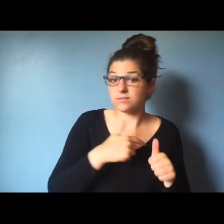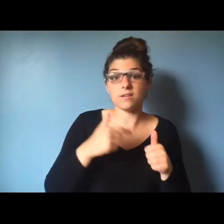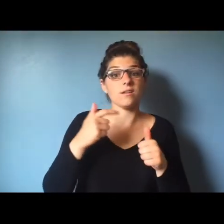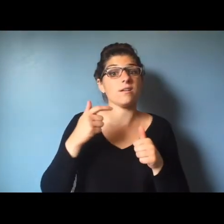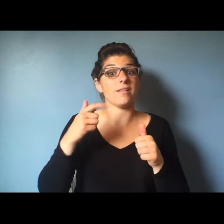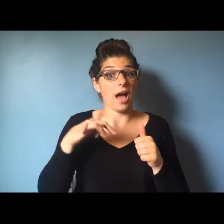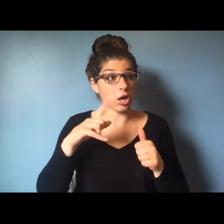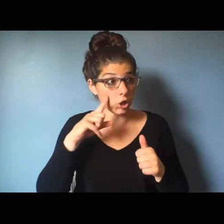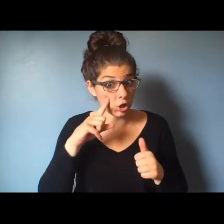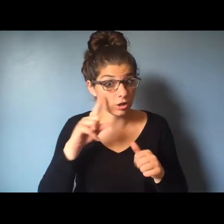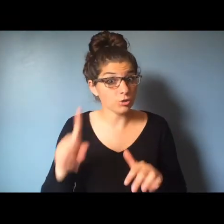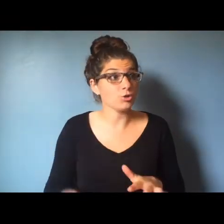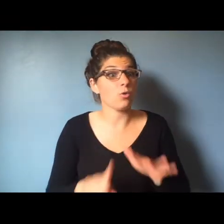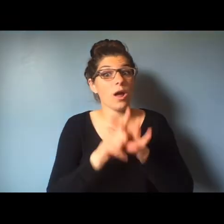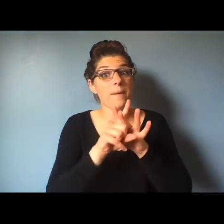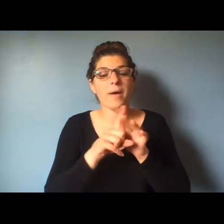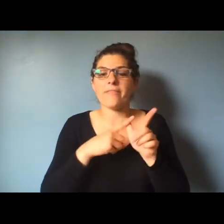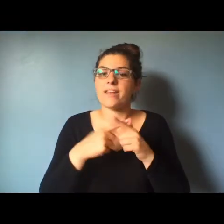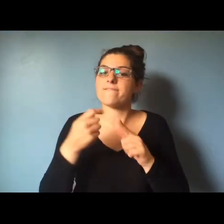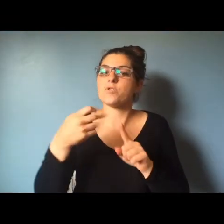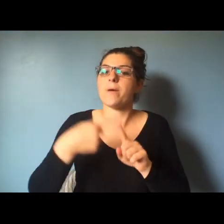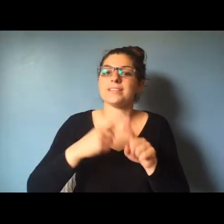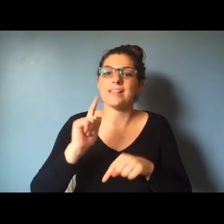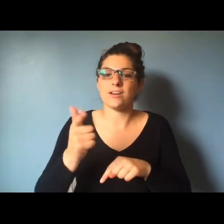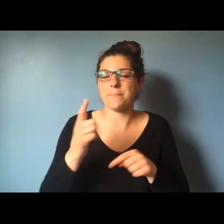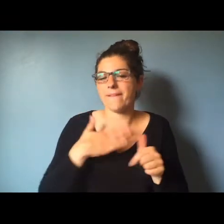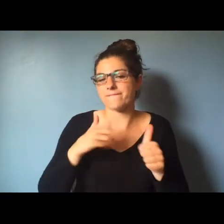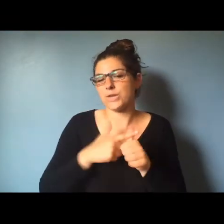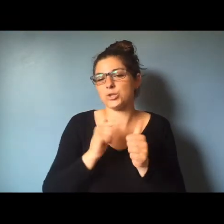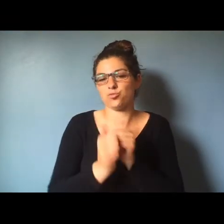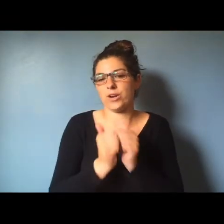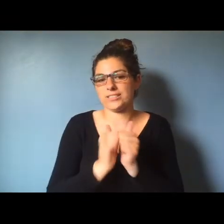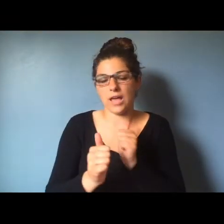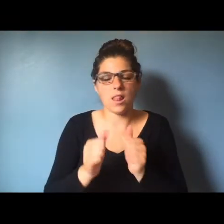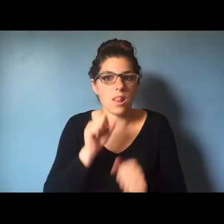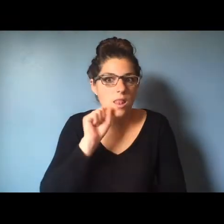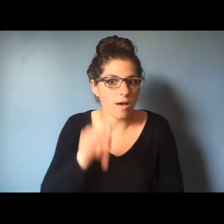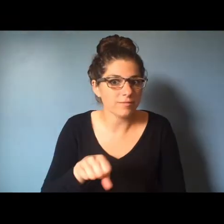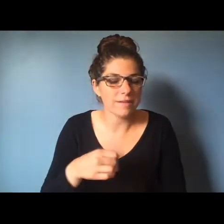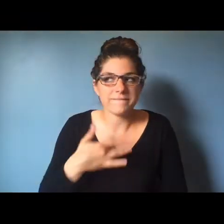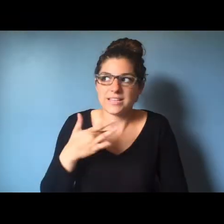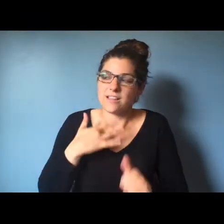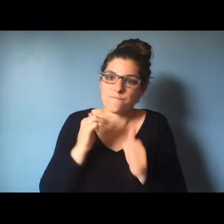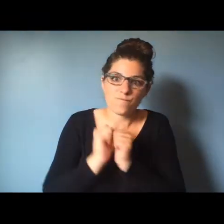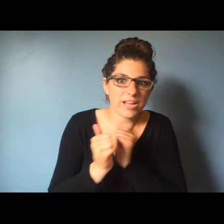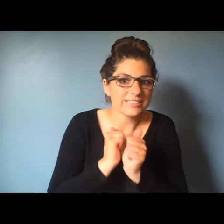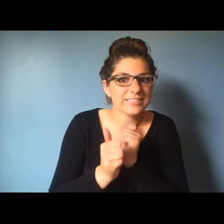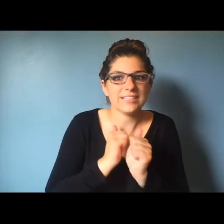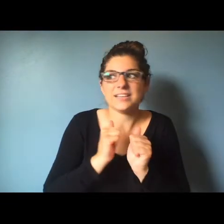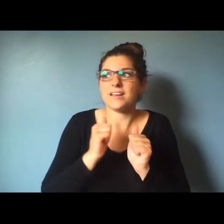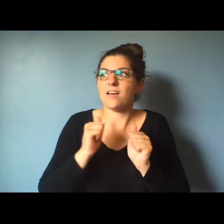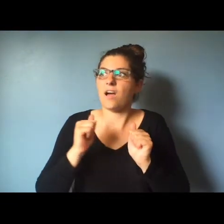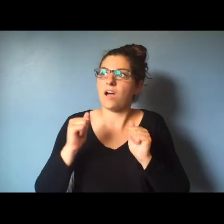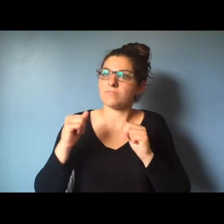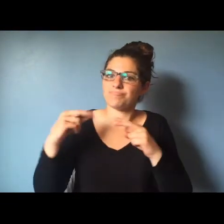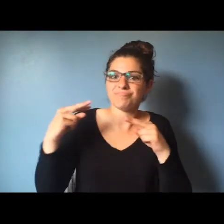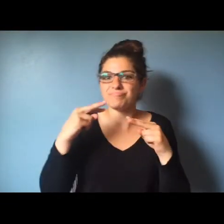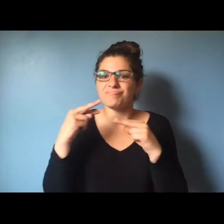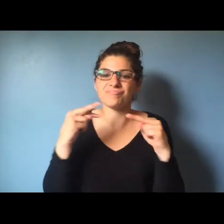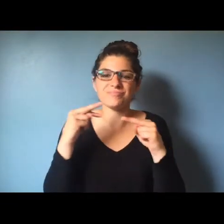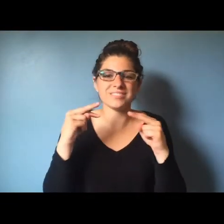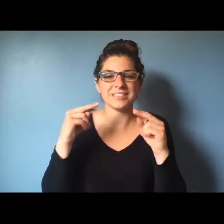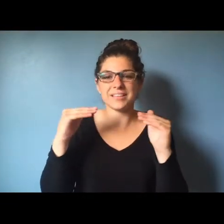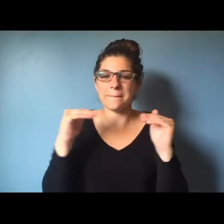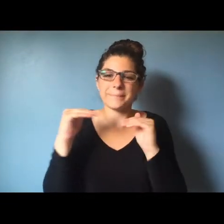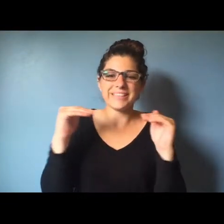that, I did my first race, and I just absolutely loved it. Like the feeling of racing and, you know, like competing against your buddies, it's